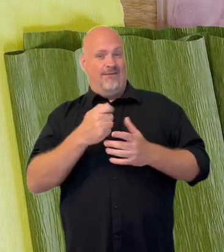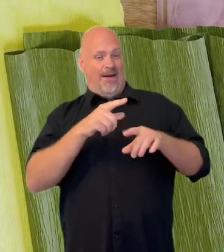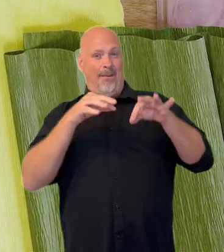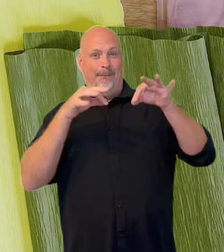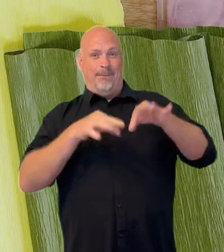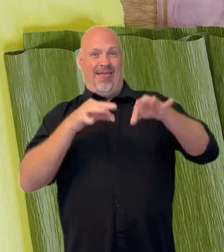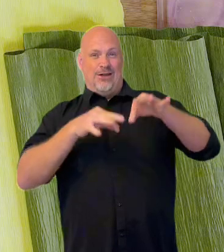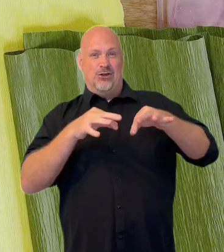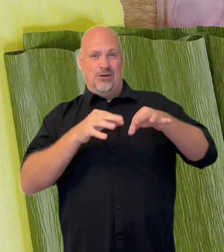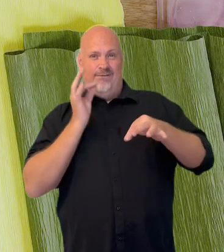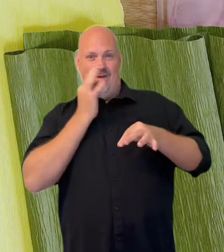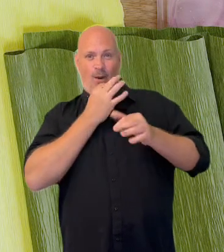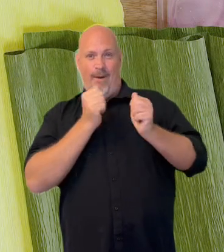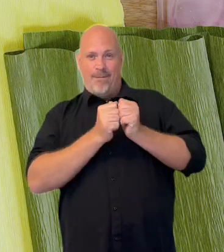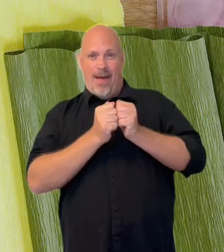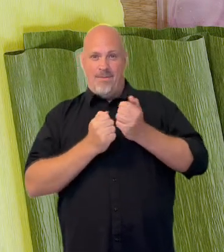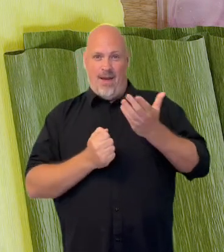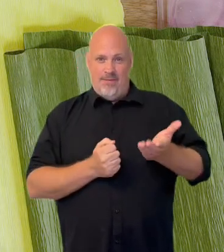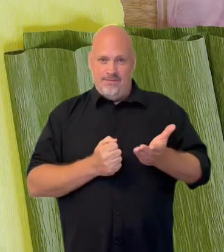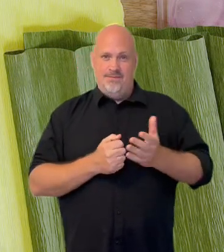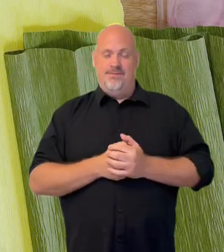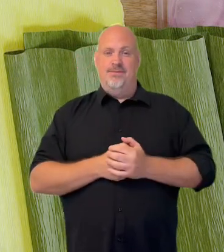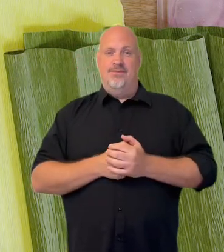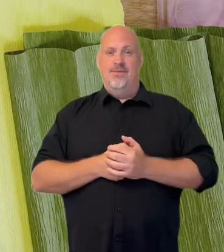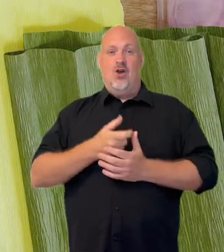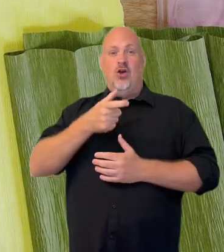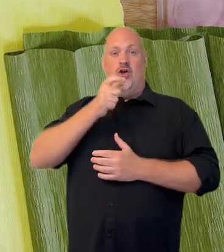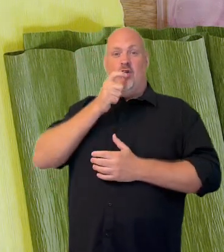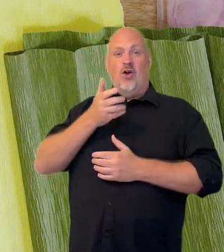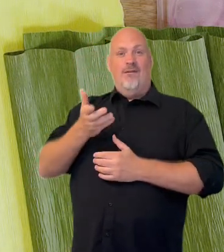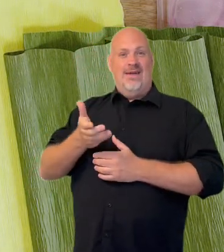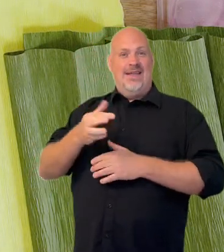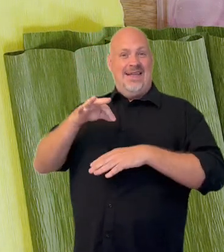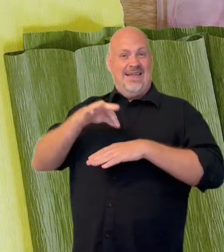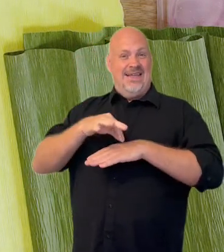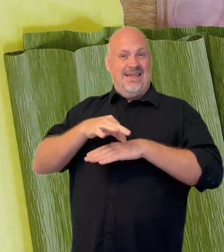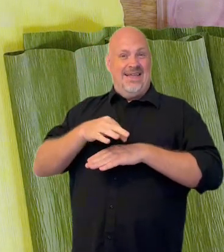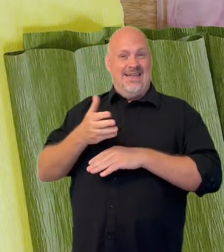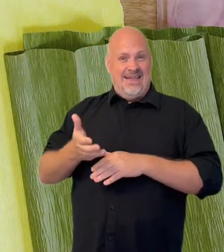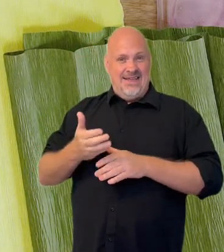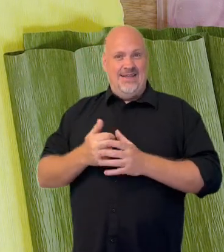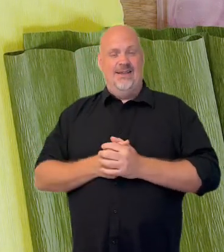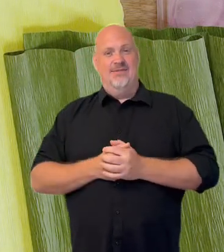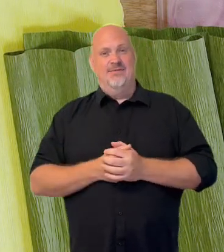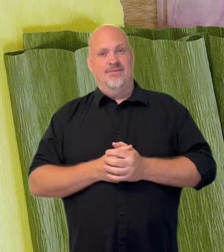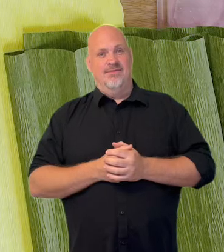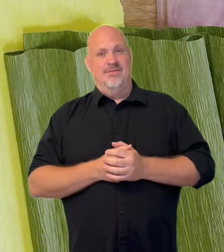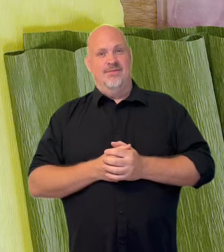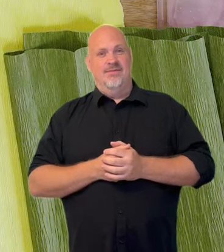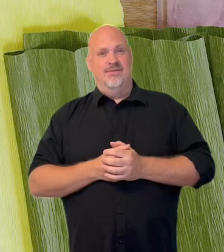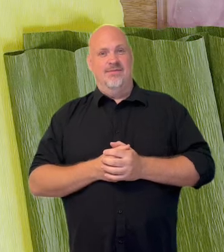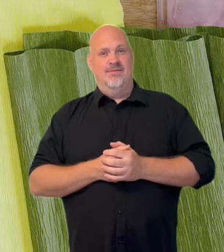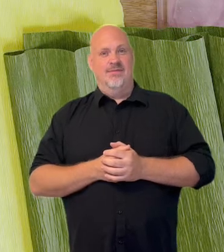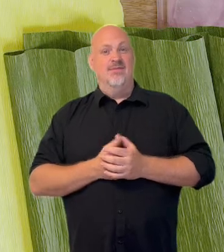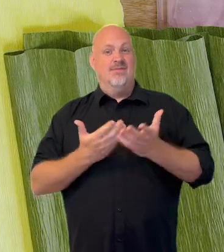paper, your coffee in ink, and your just ink.